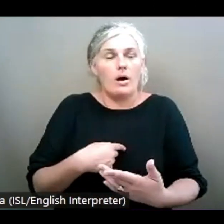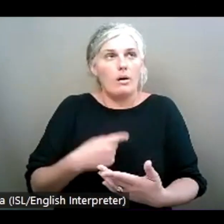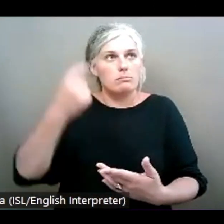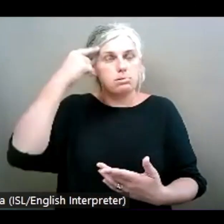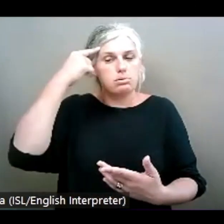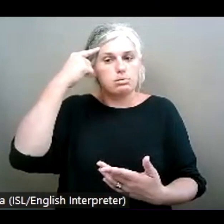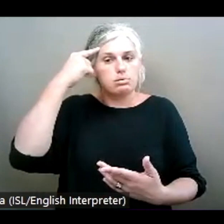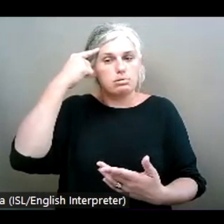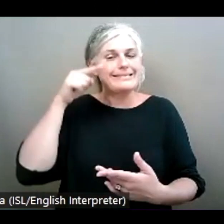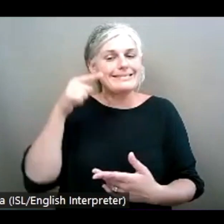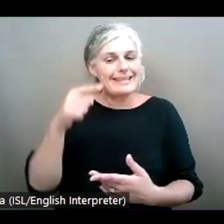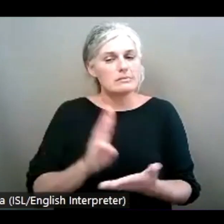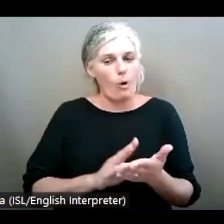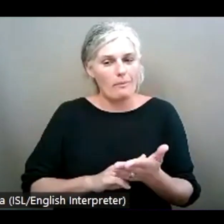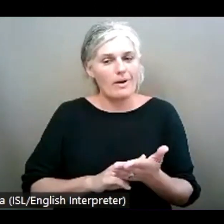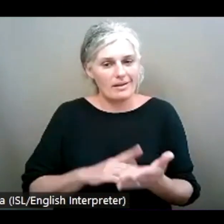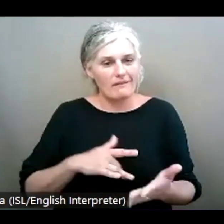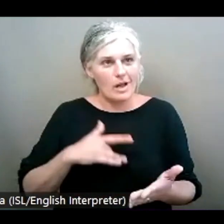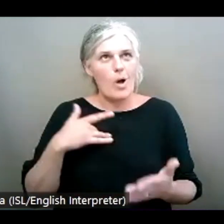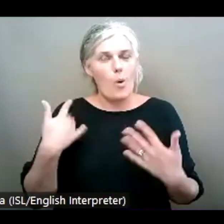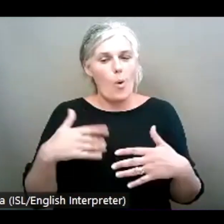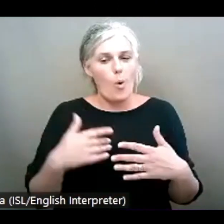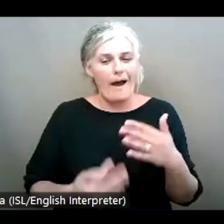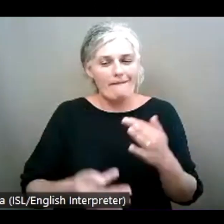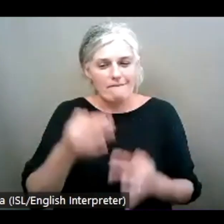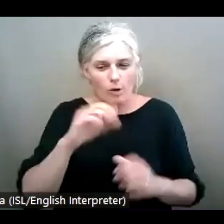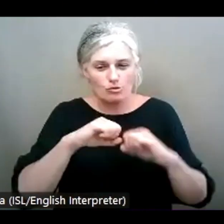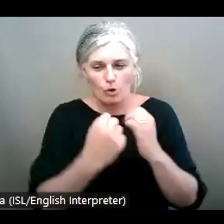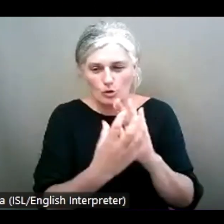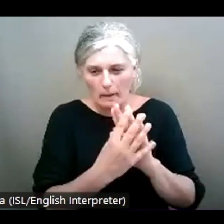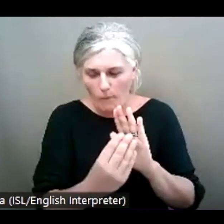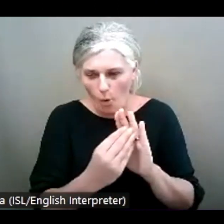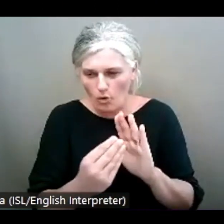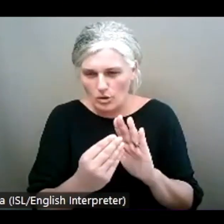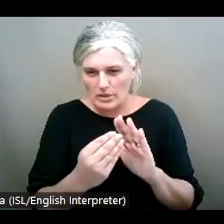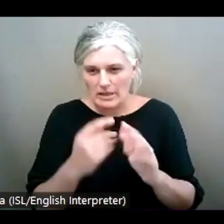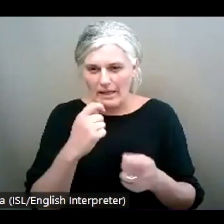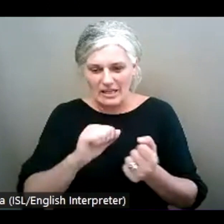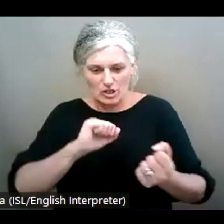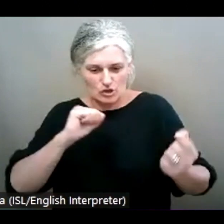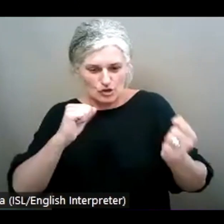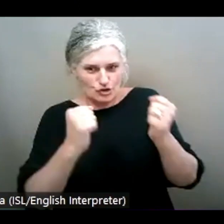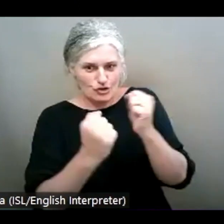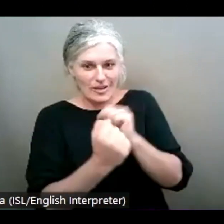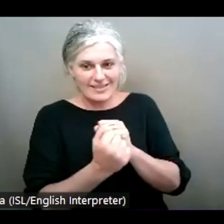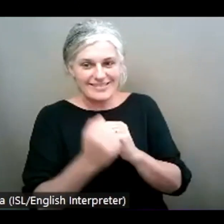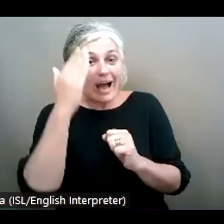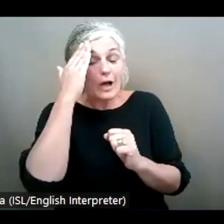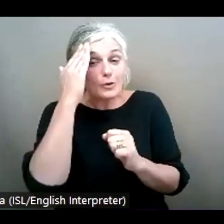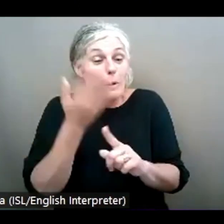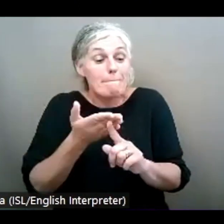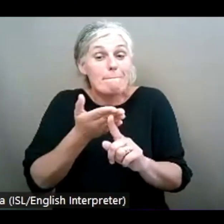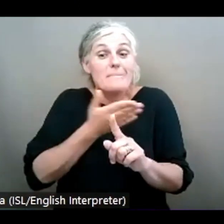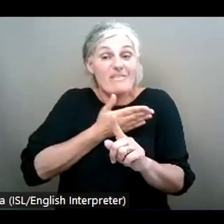I discovered the social model as James did. So I knew it before I knew what